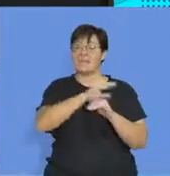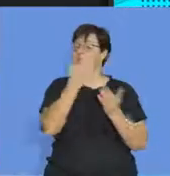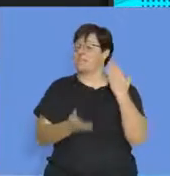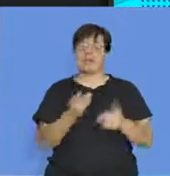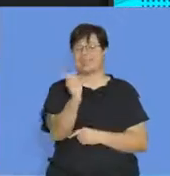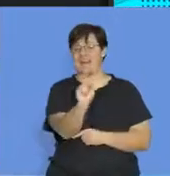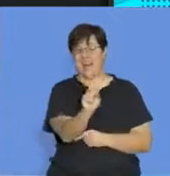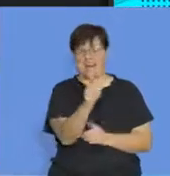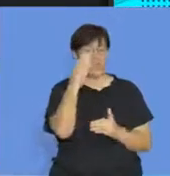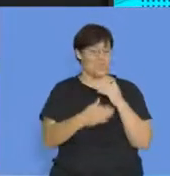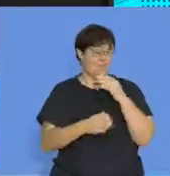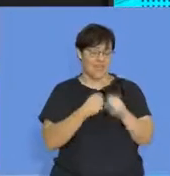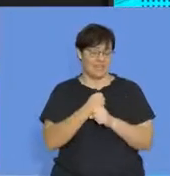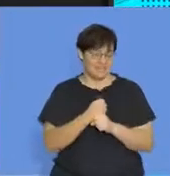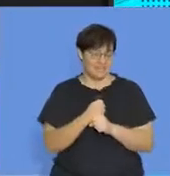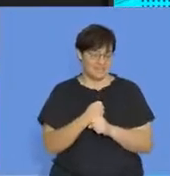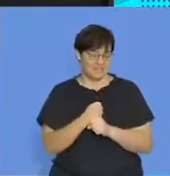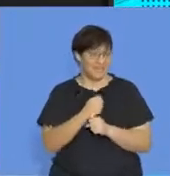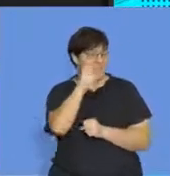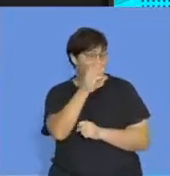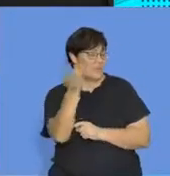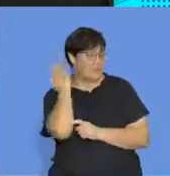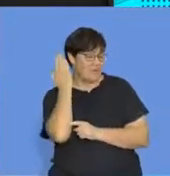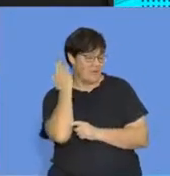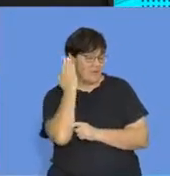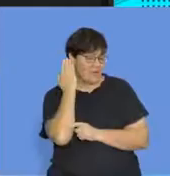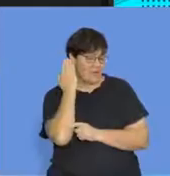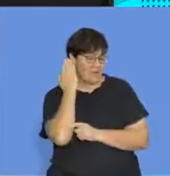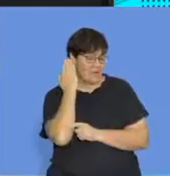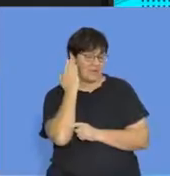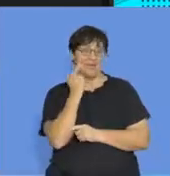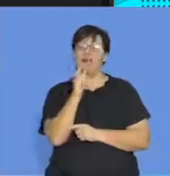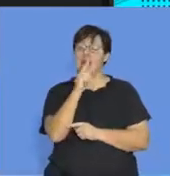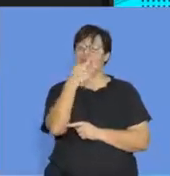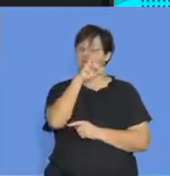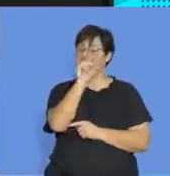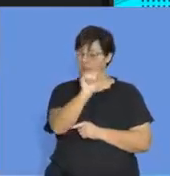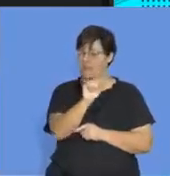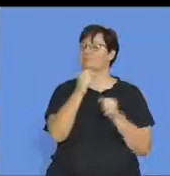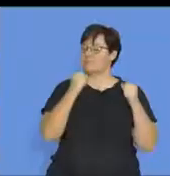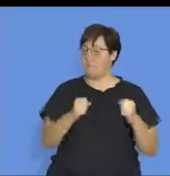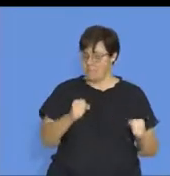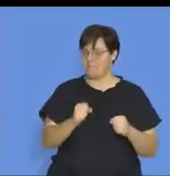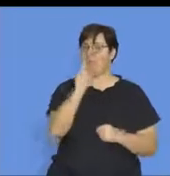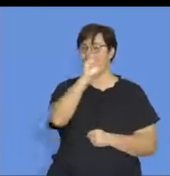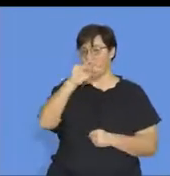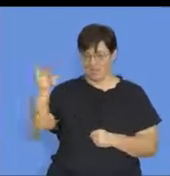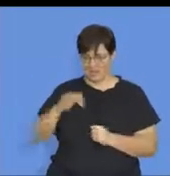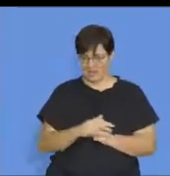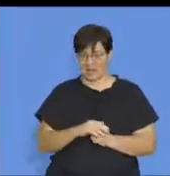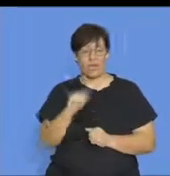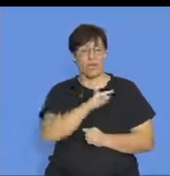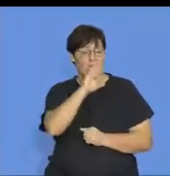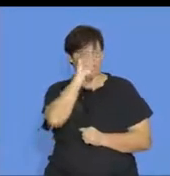their capital balances at the end of the year. We spoke about this earlier on. So Craig, it was 1